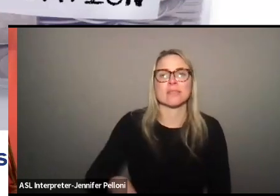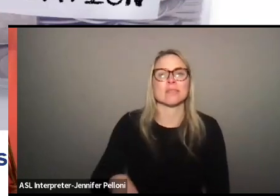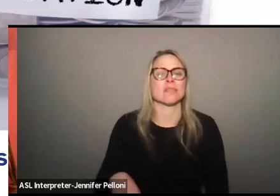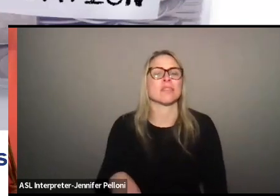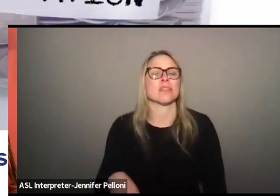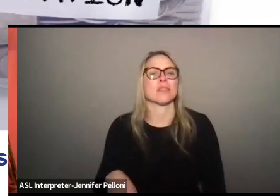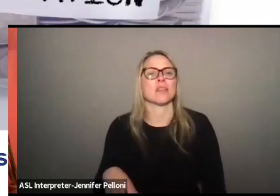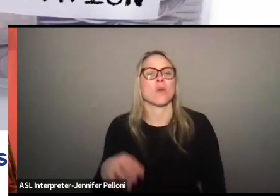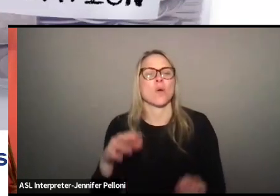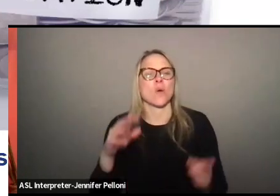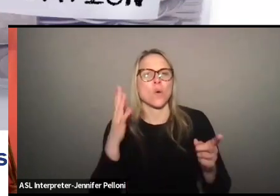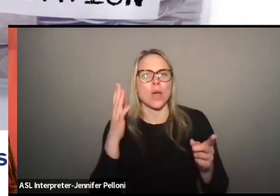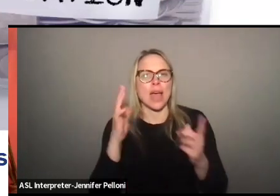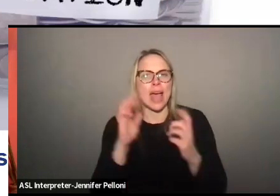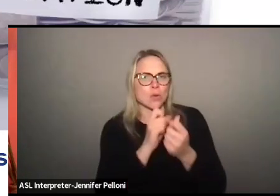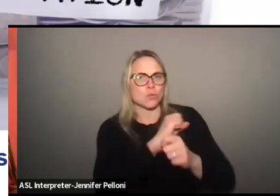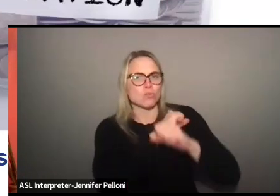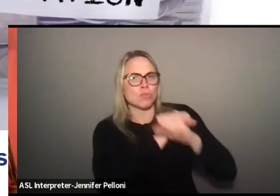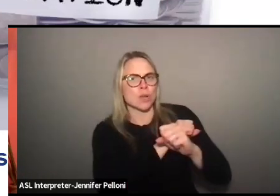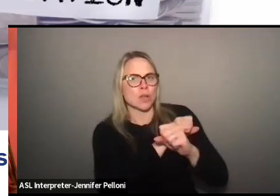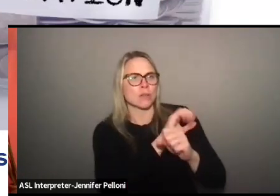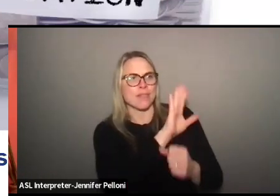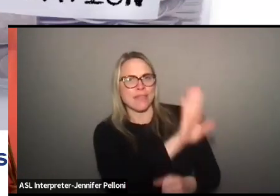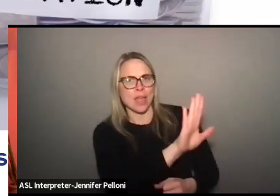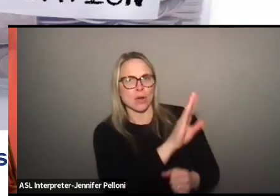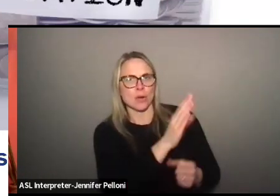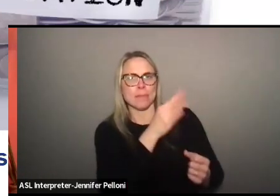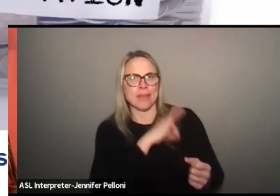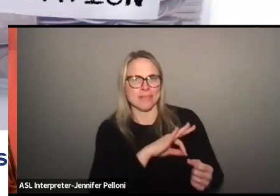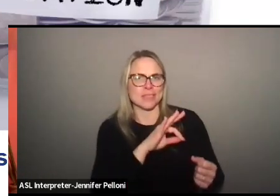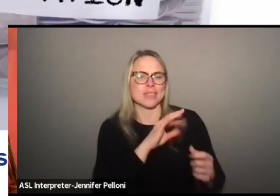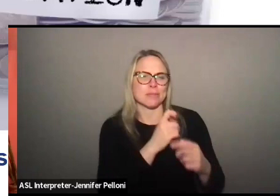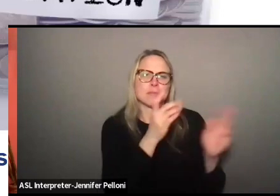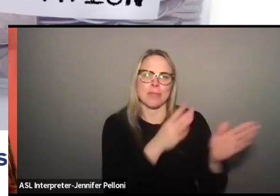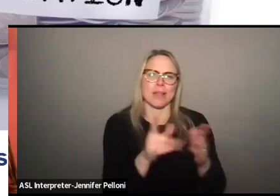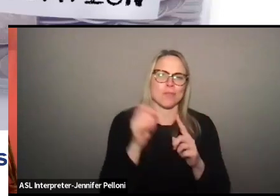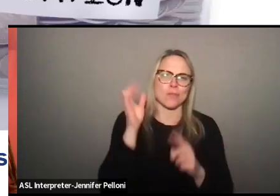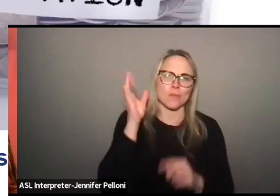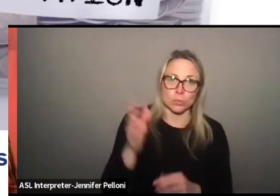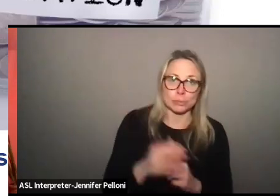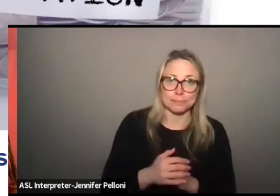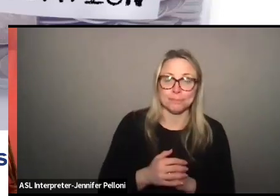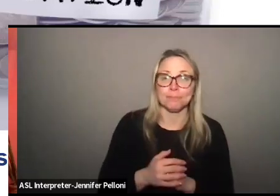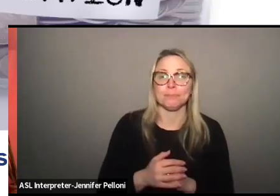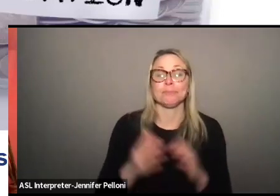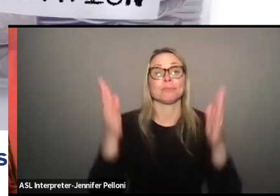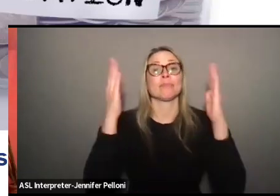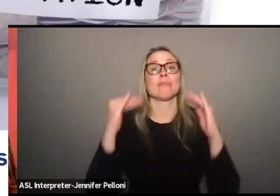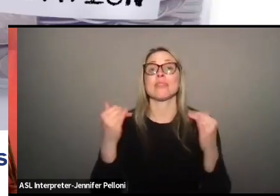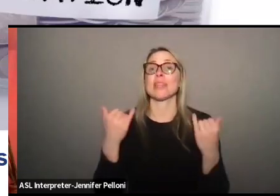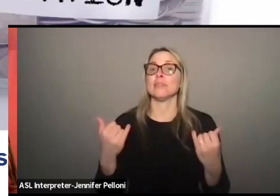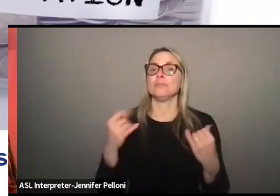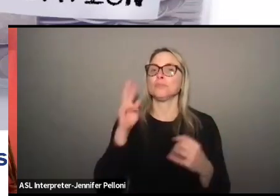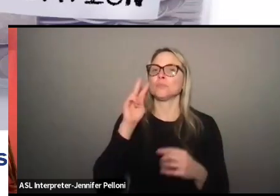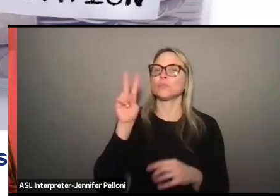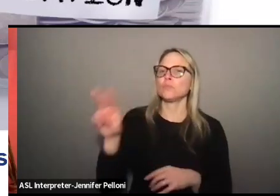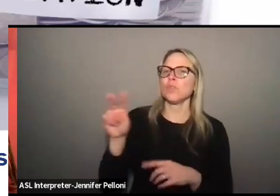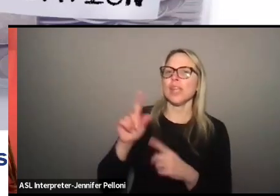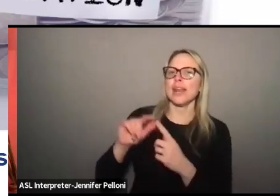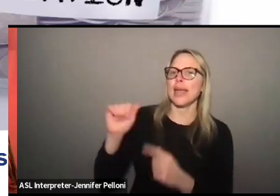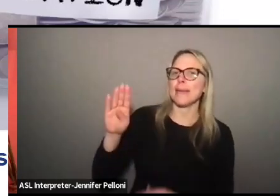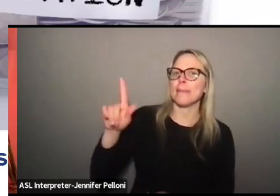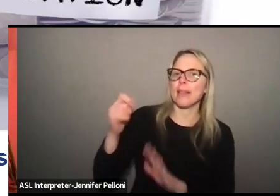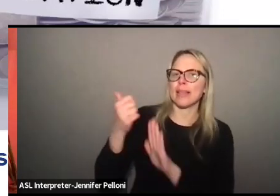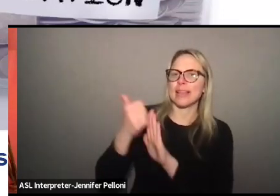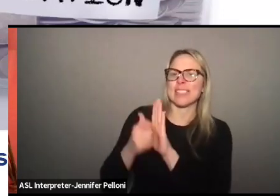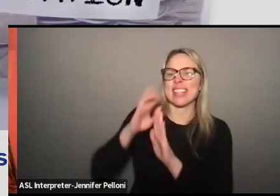are served as a way to protect those benefits and be able to plan for the future. So we're going to go ahead and look at ABLE accounts as